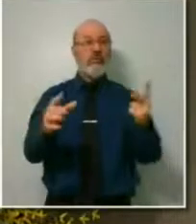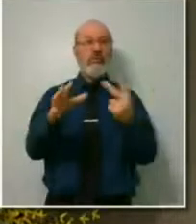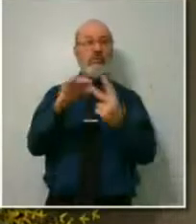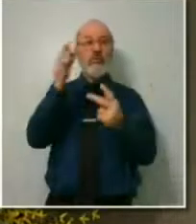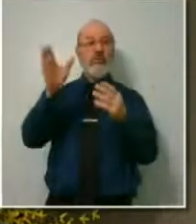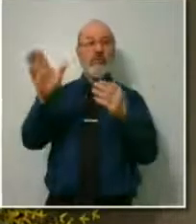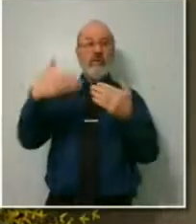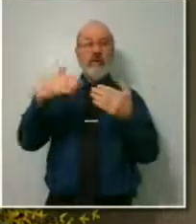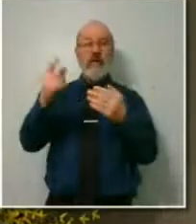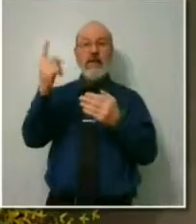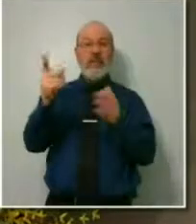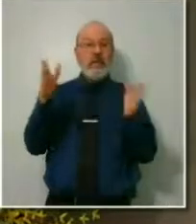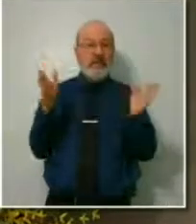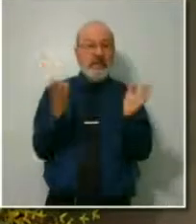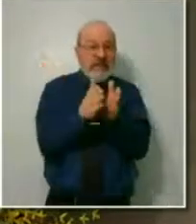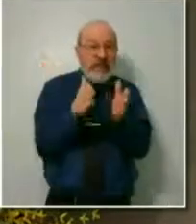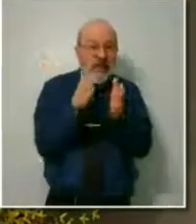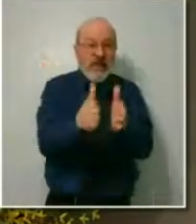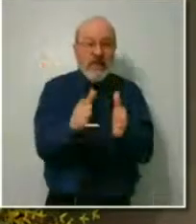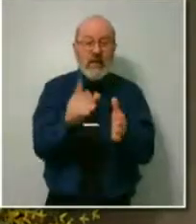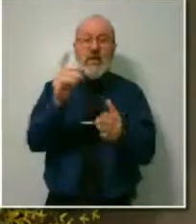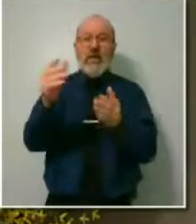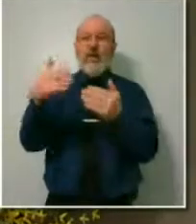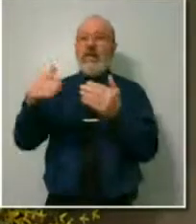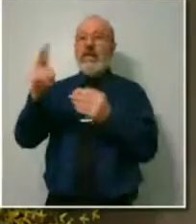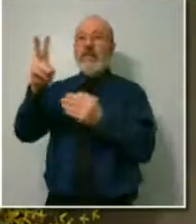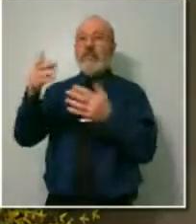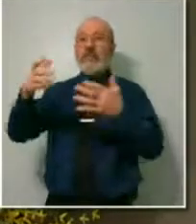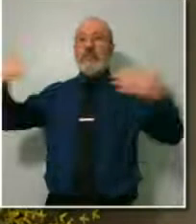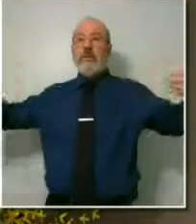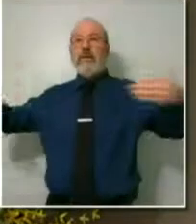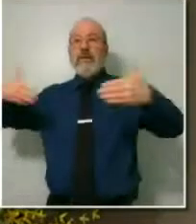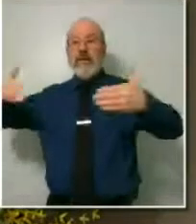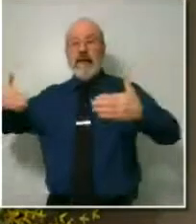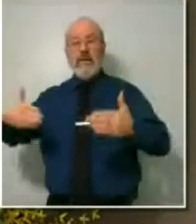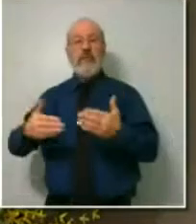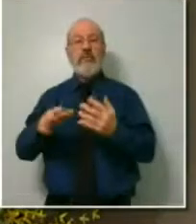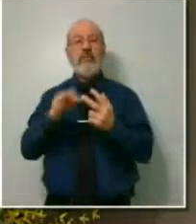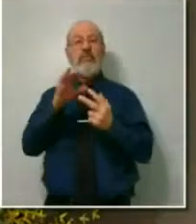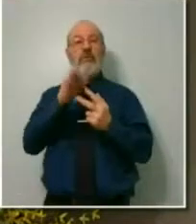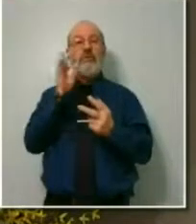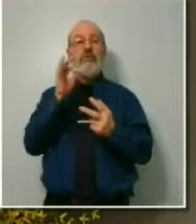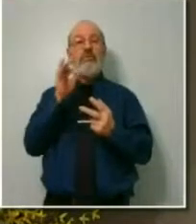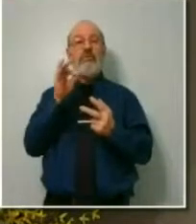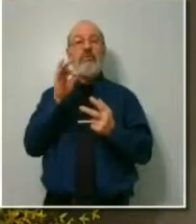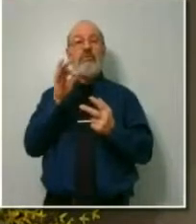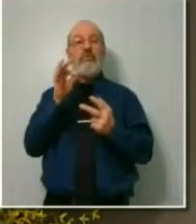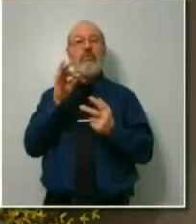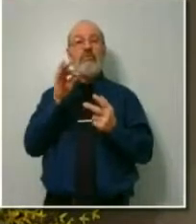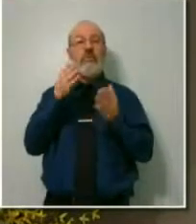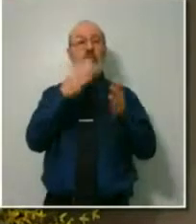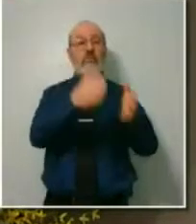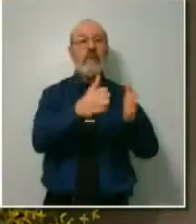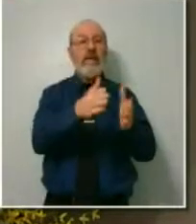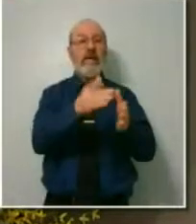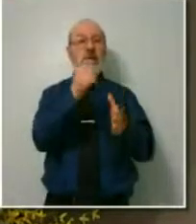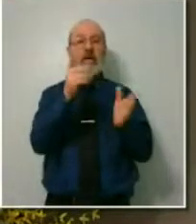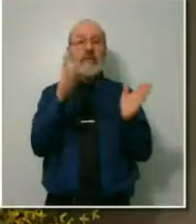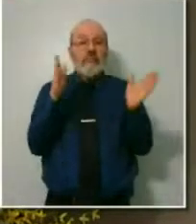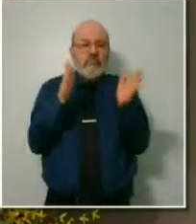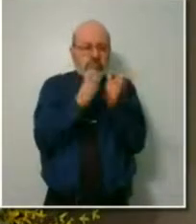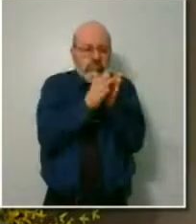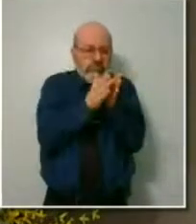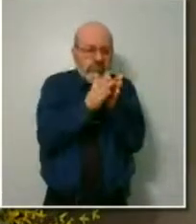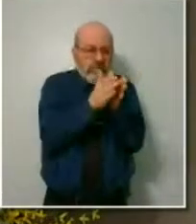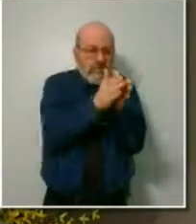narrow gate, or gate number two, which is a broad gate. You can choose way number one, which is a straight, constricted way,